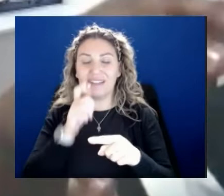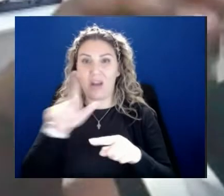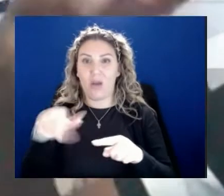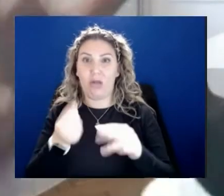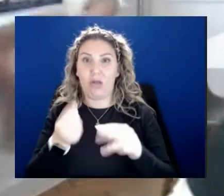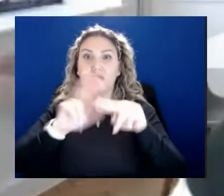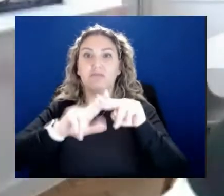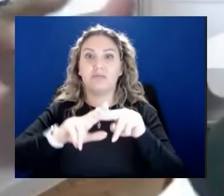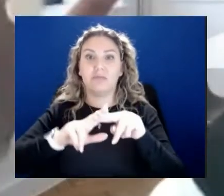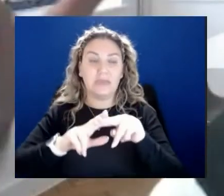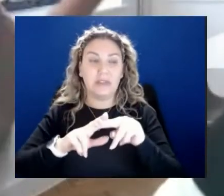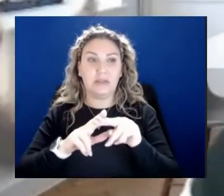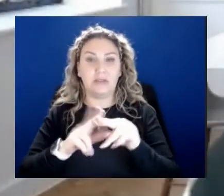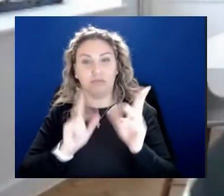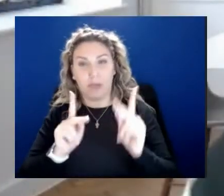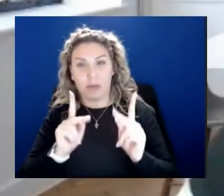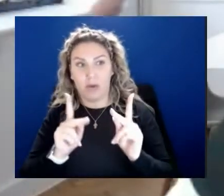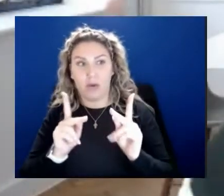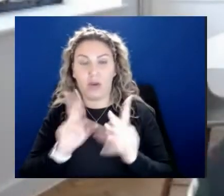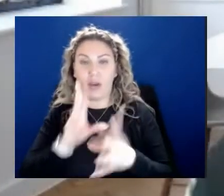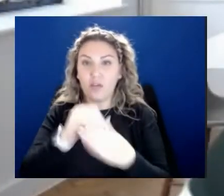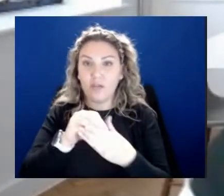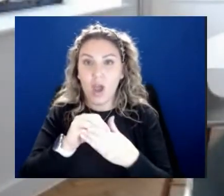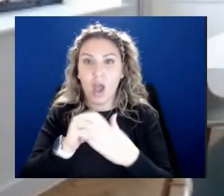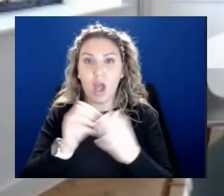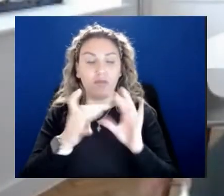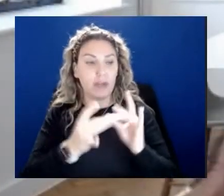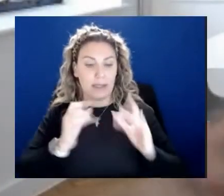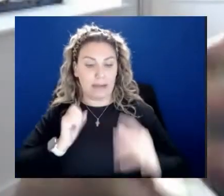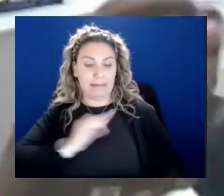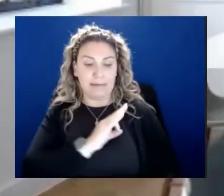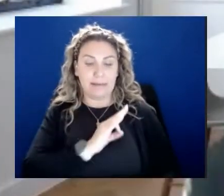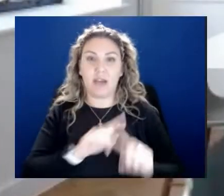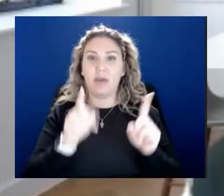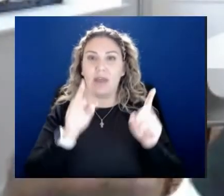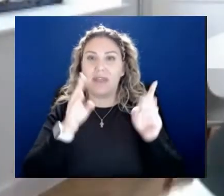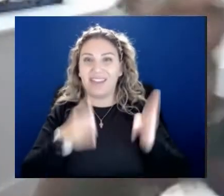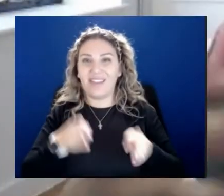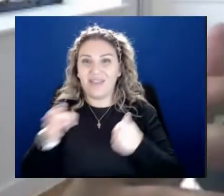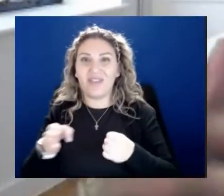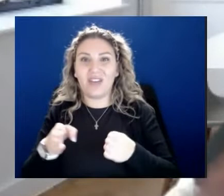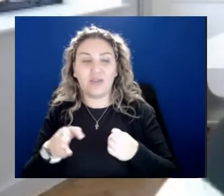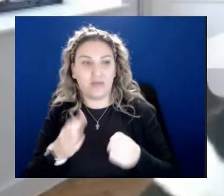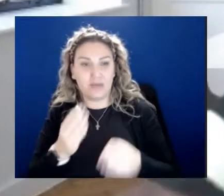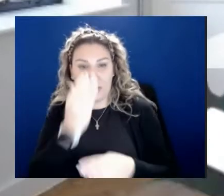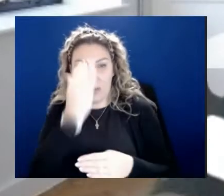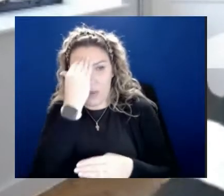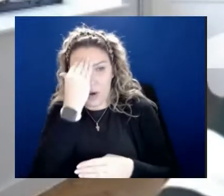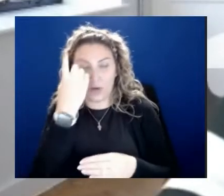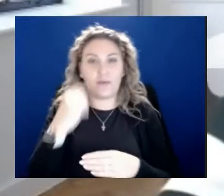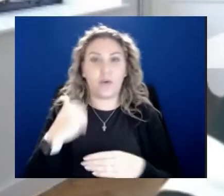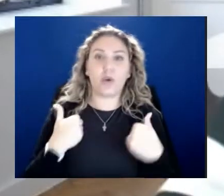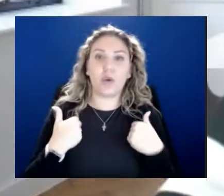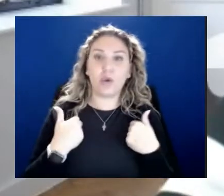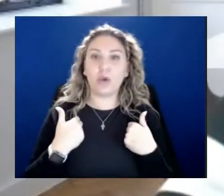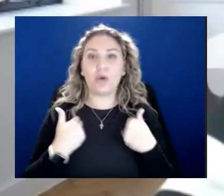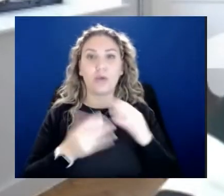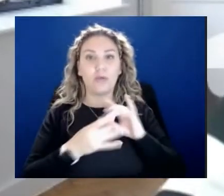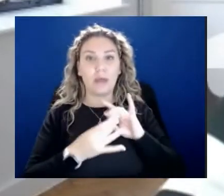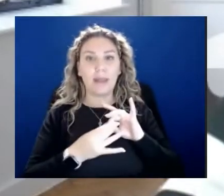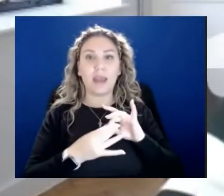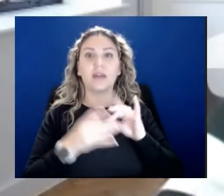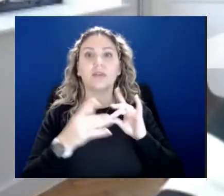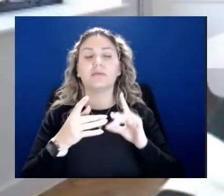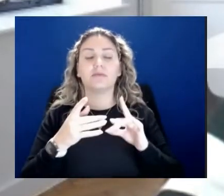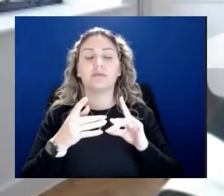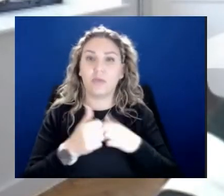those who are involved in terms of the staff, but also those individuals, and raising awareness for youth as it relates to violence, and looking at how